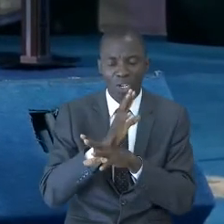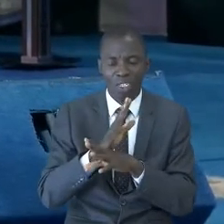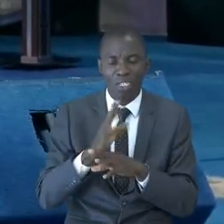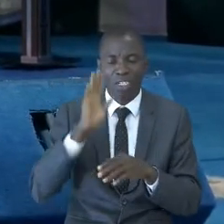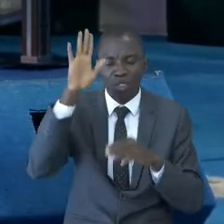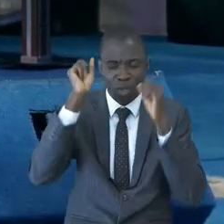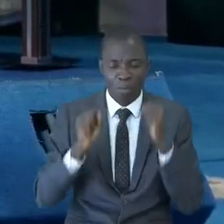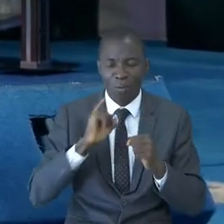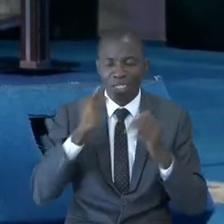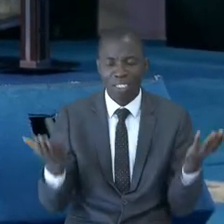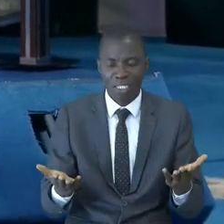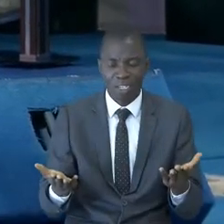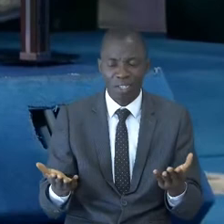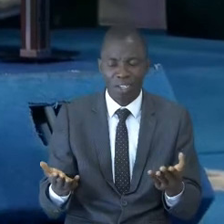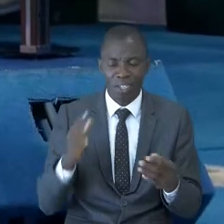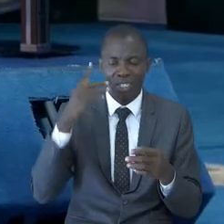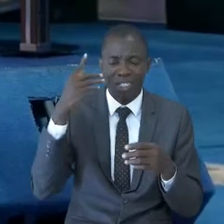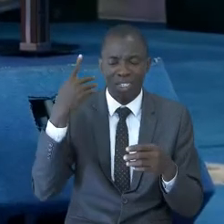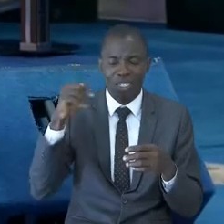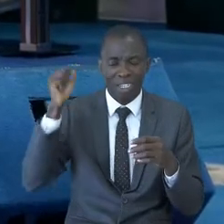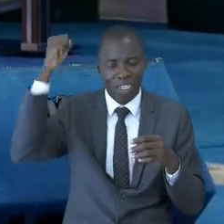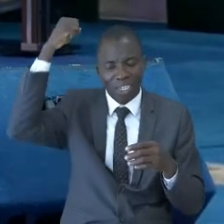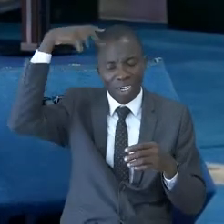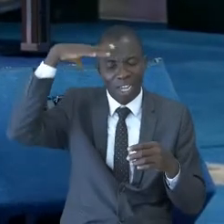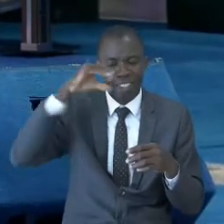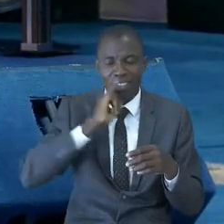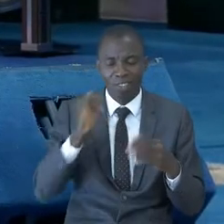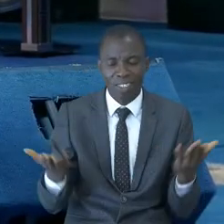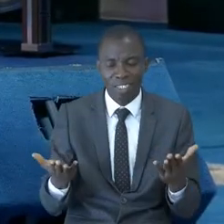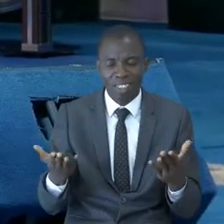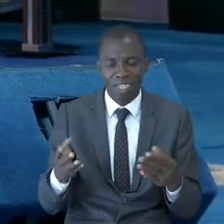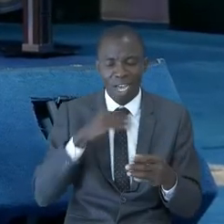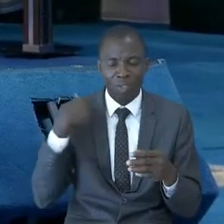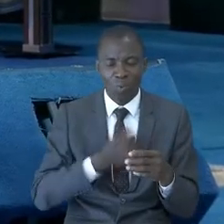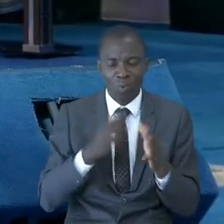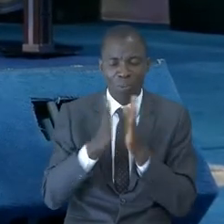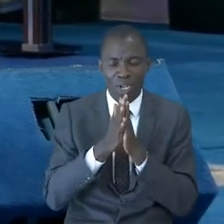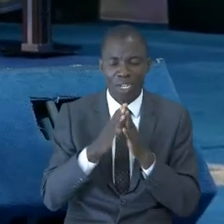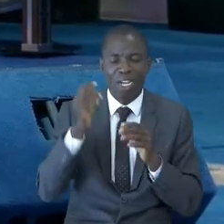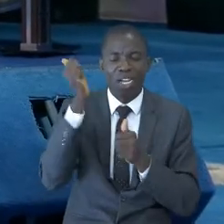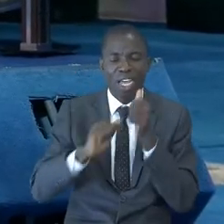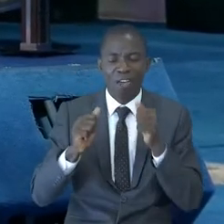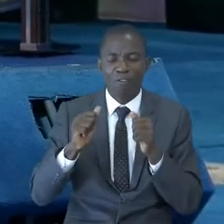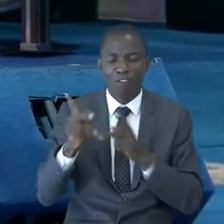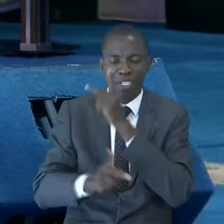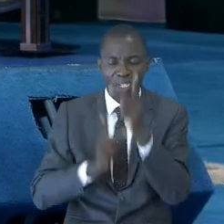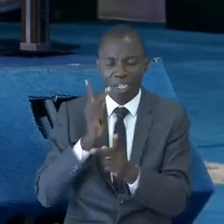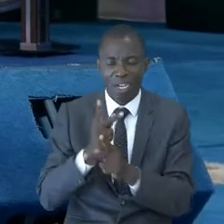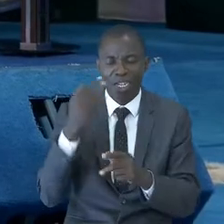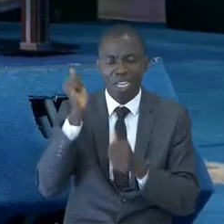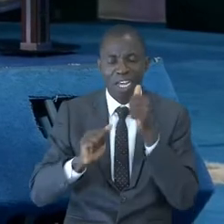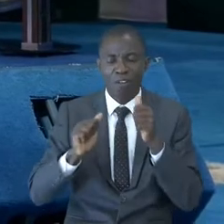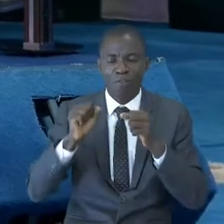power is here. The light is here. And we pray every form, every